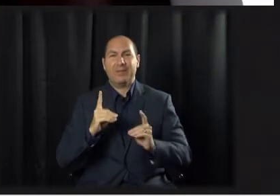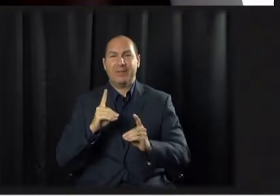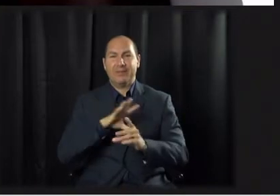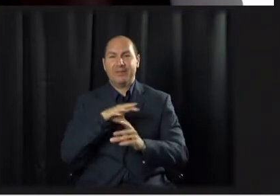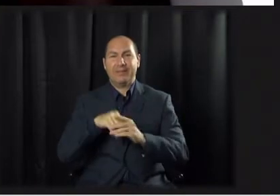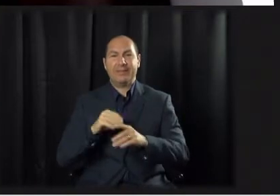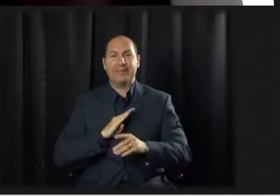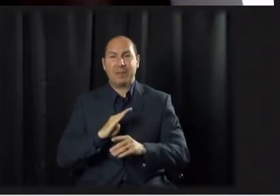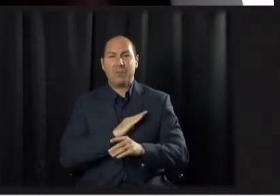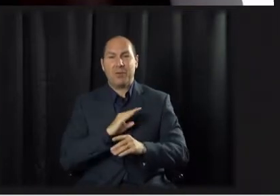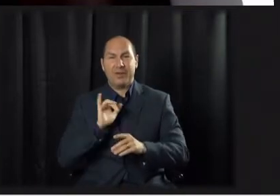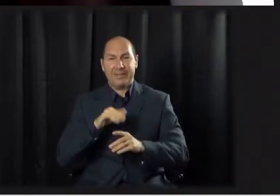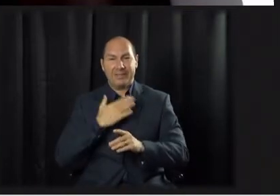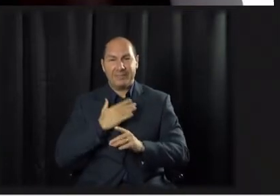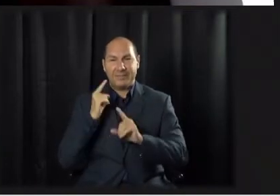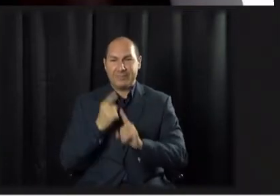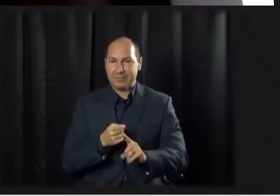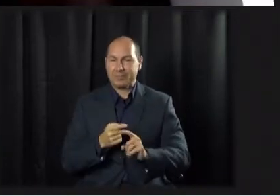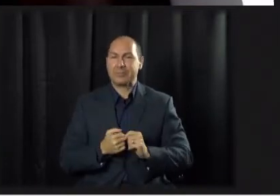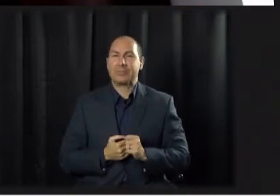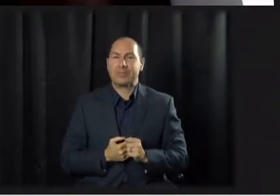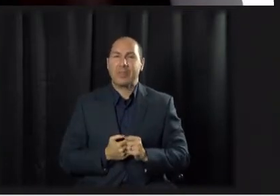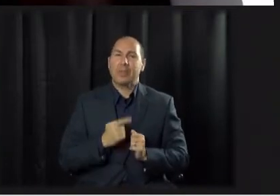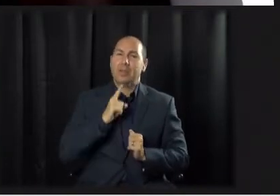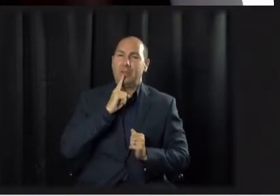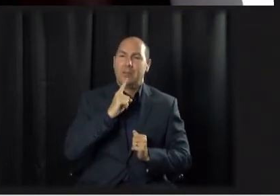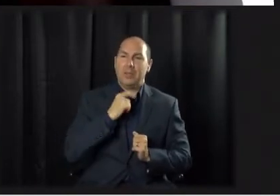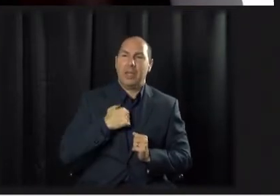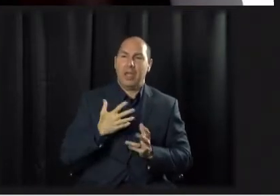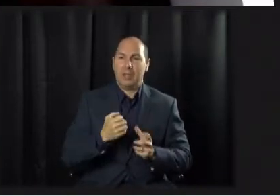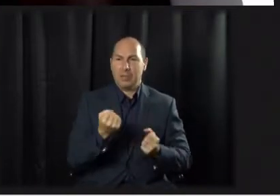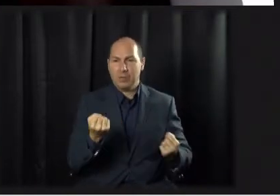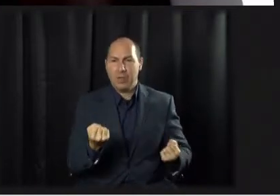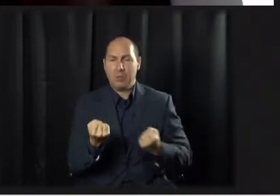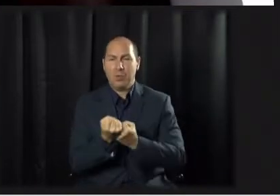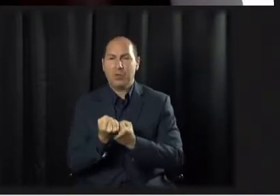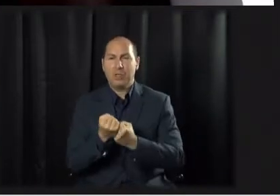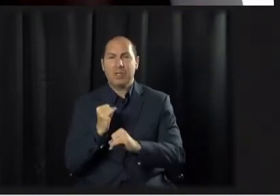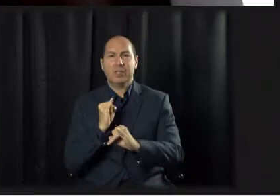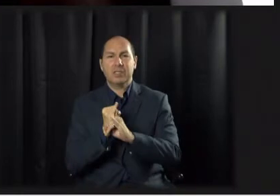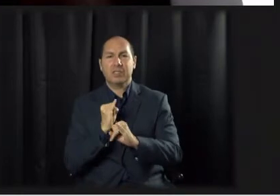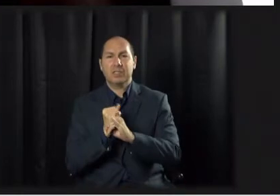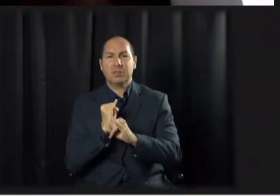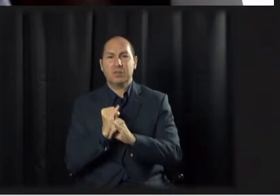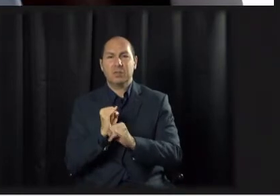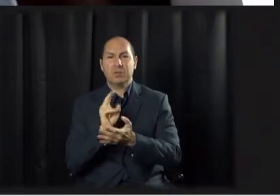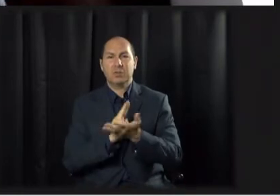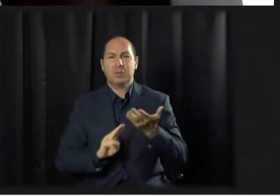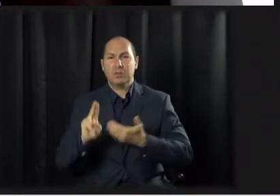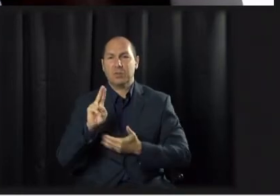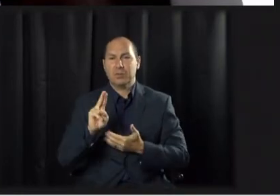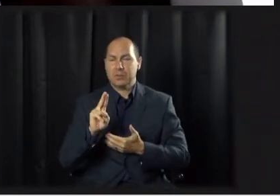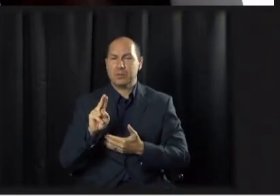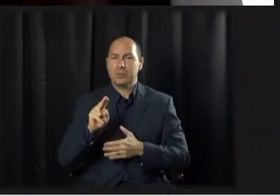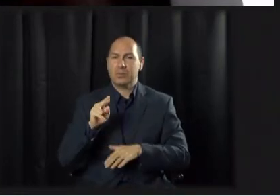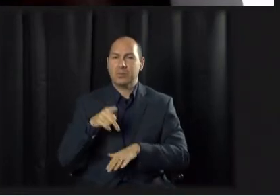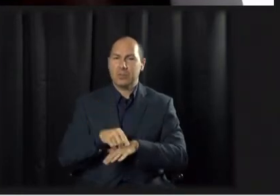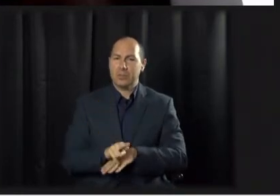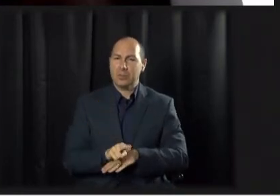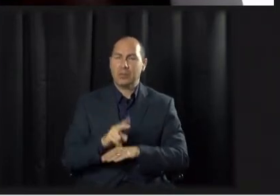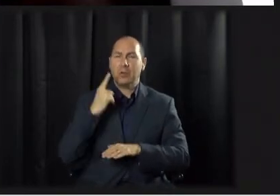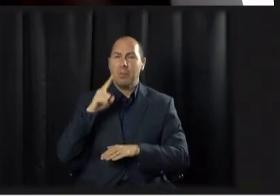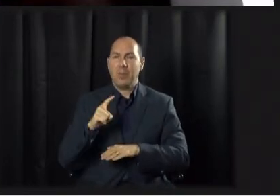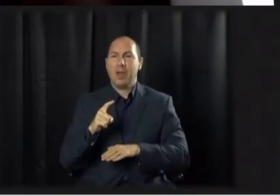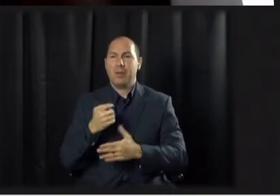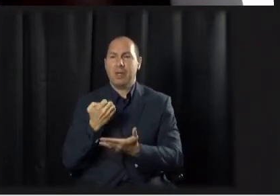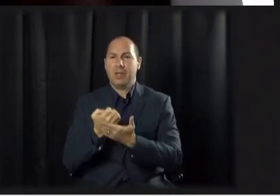work of the institution that really truly is part of the economic engine.